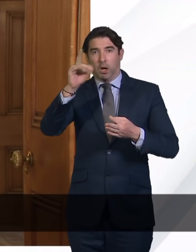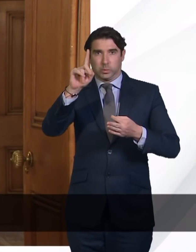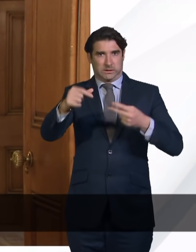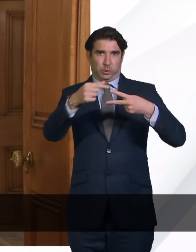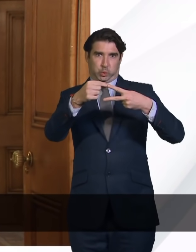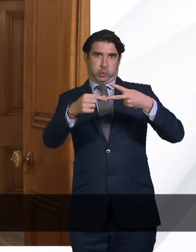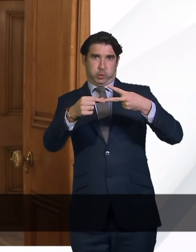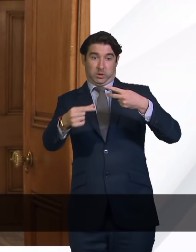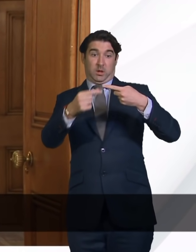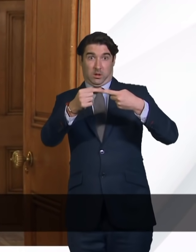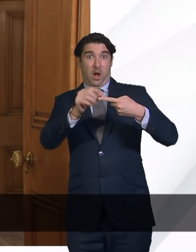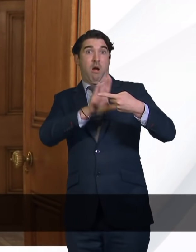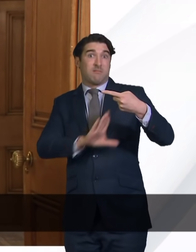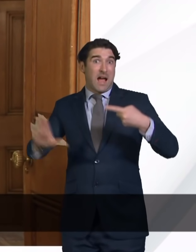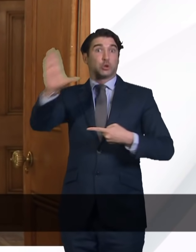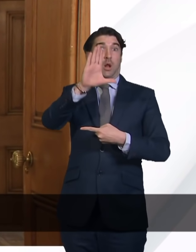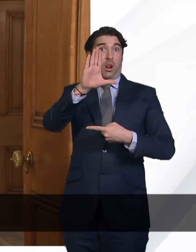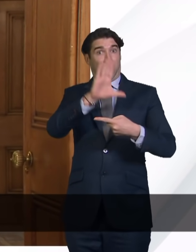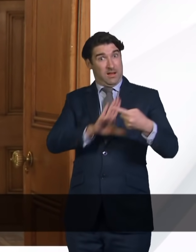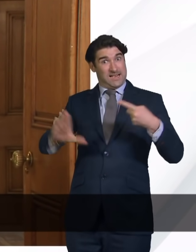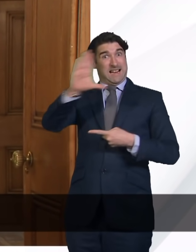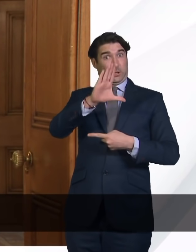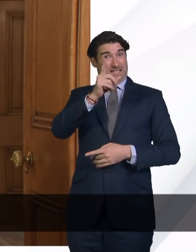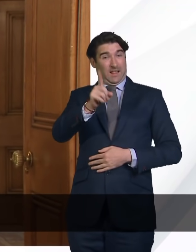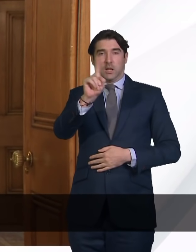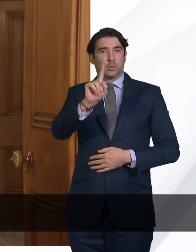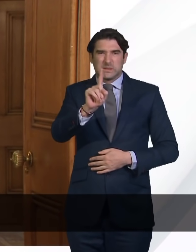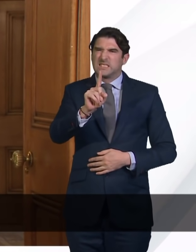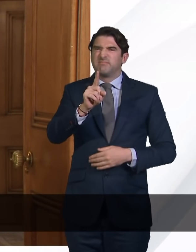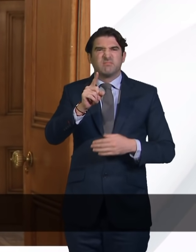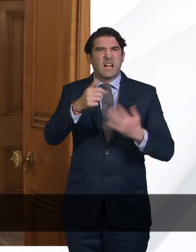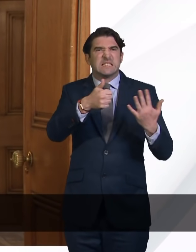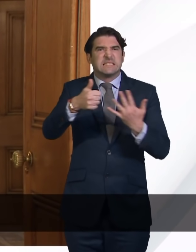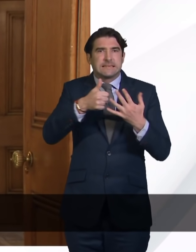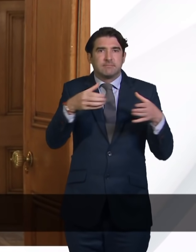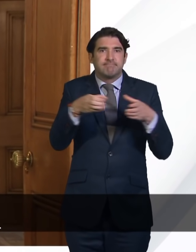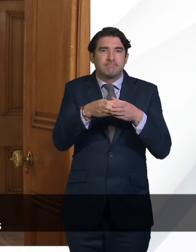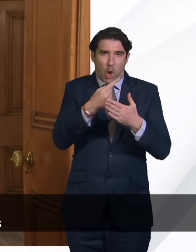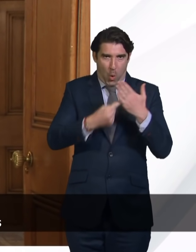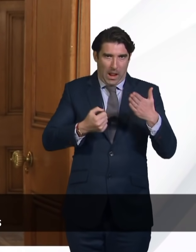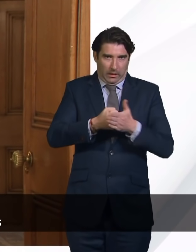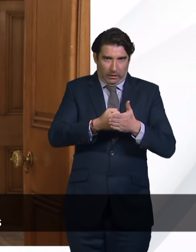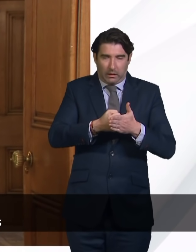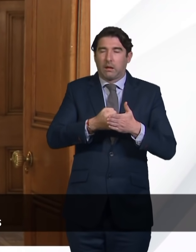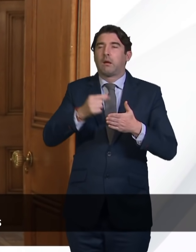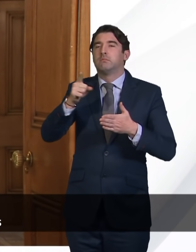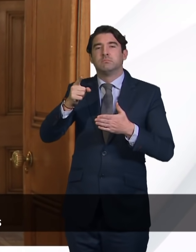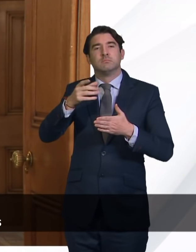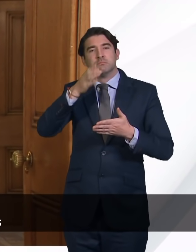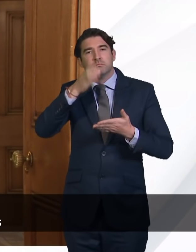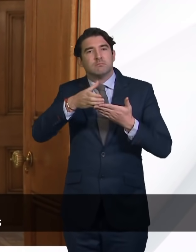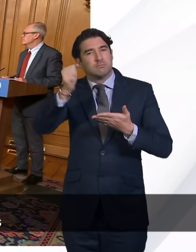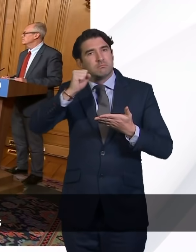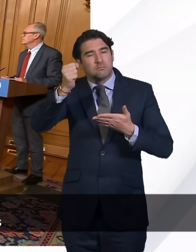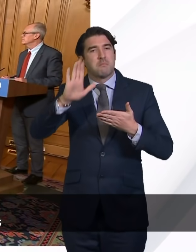the rule of six, the restrictions on hours of hospitality, the measures, the intensified measures on wearing face masks,